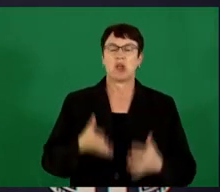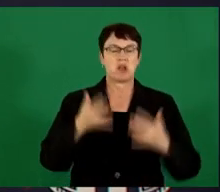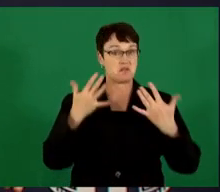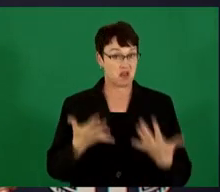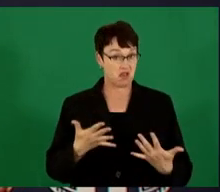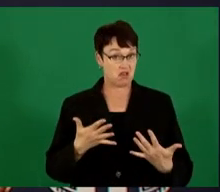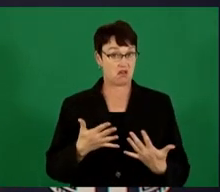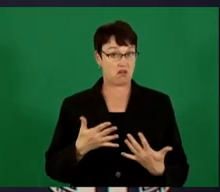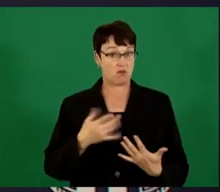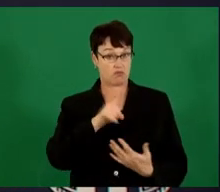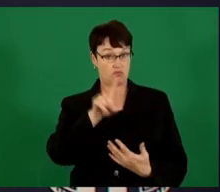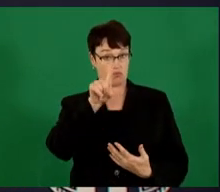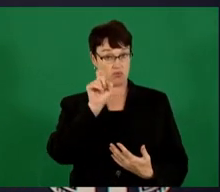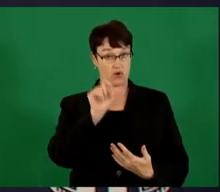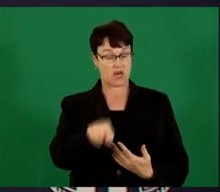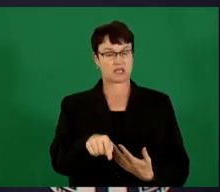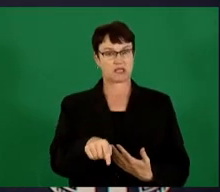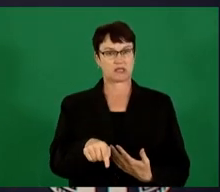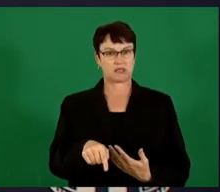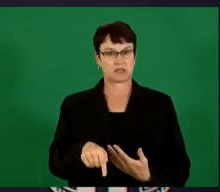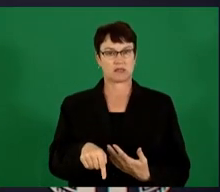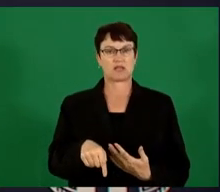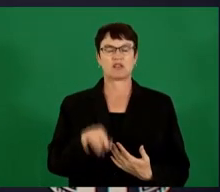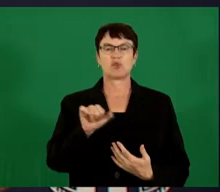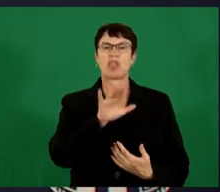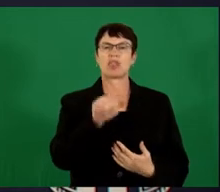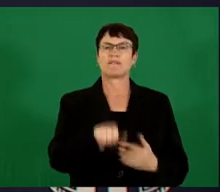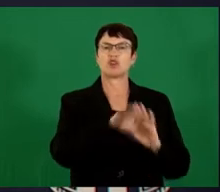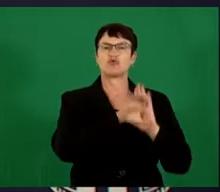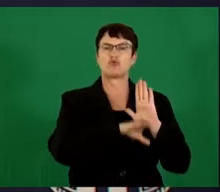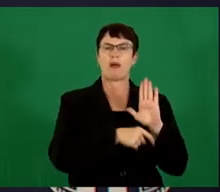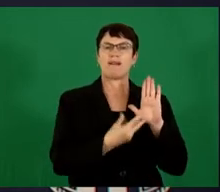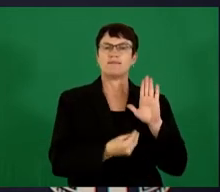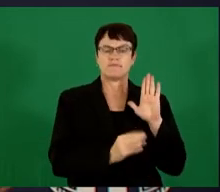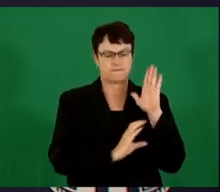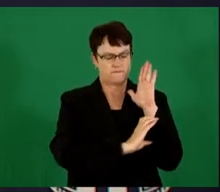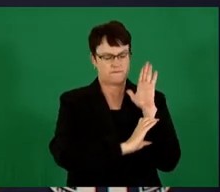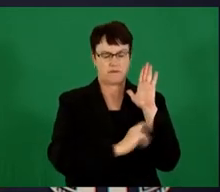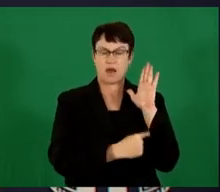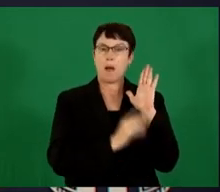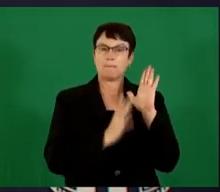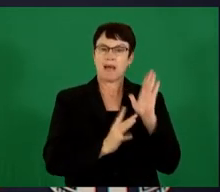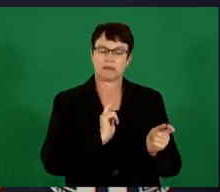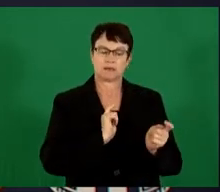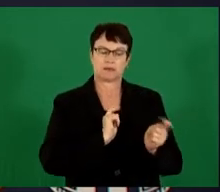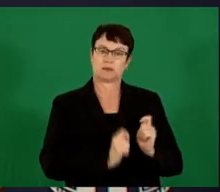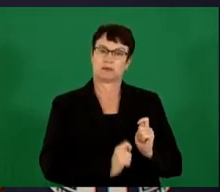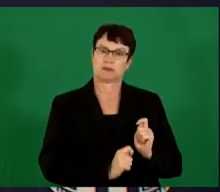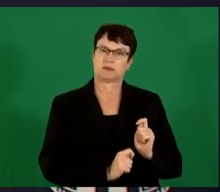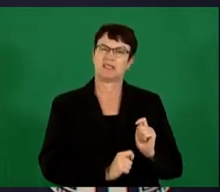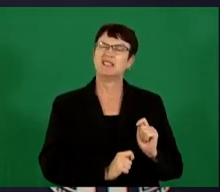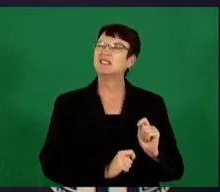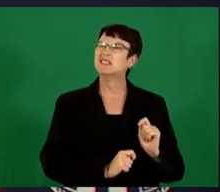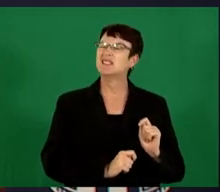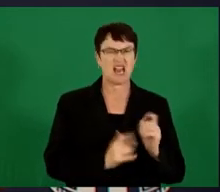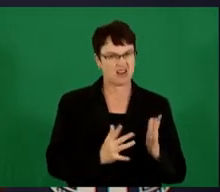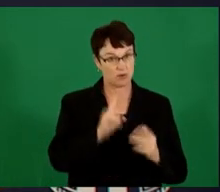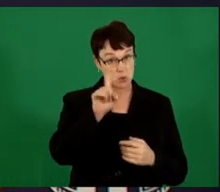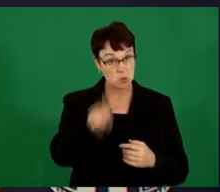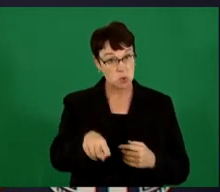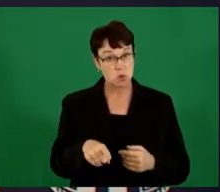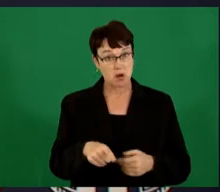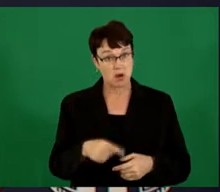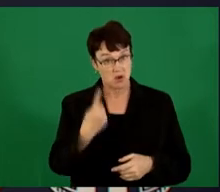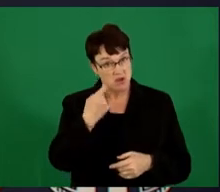amendments to the constitution that would have to be made. I think that question is best directed at the